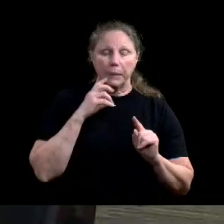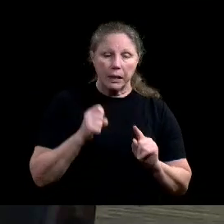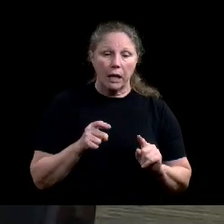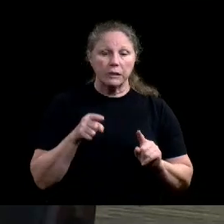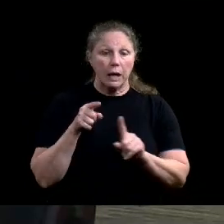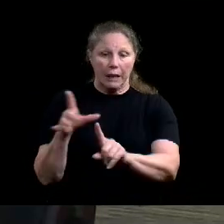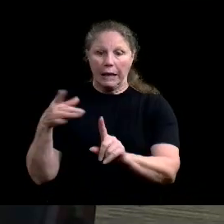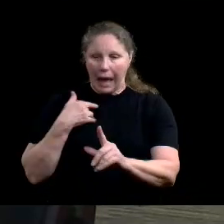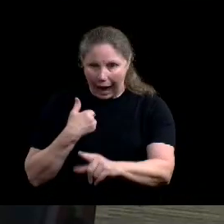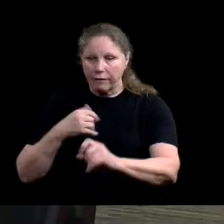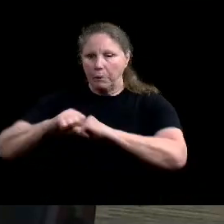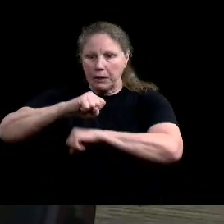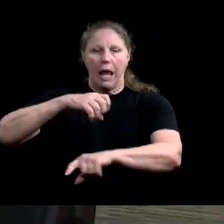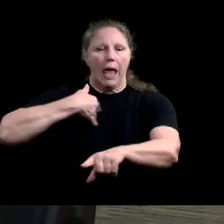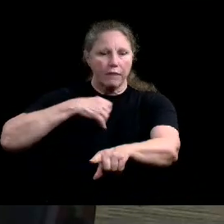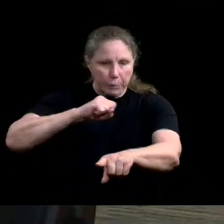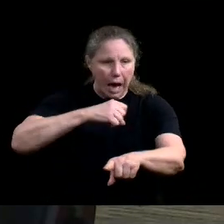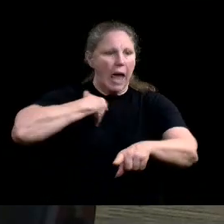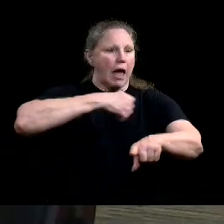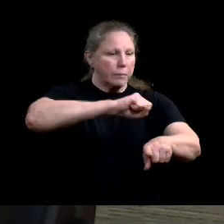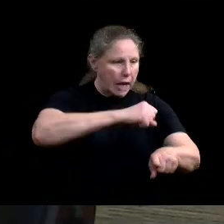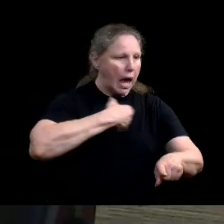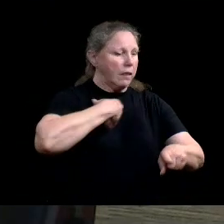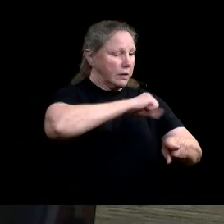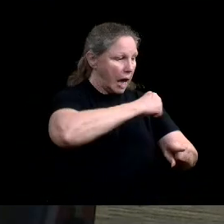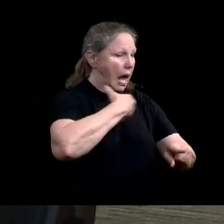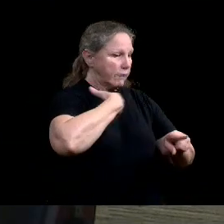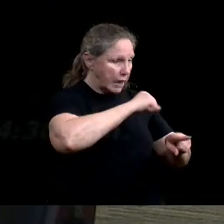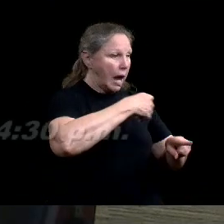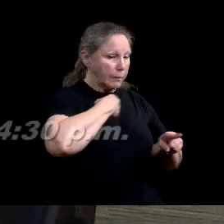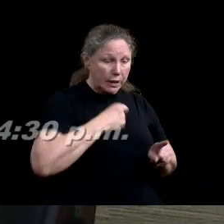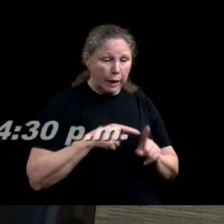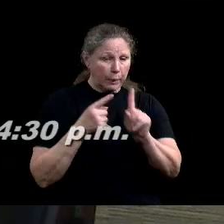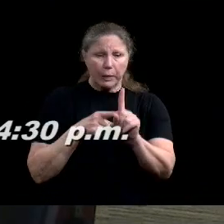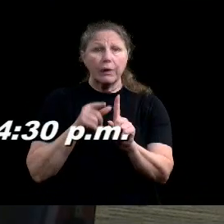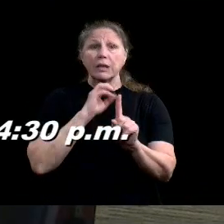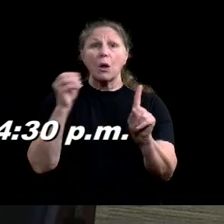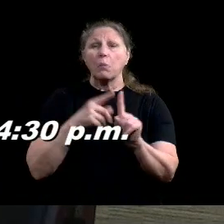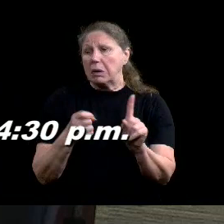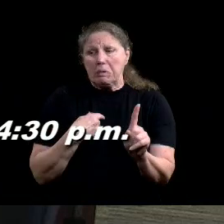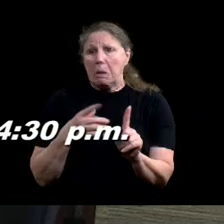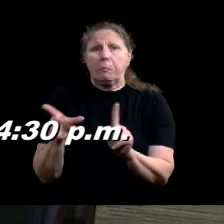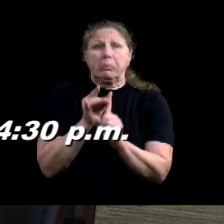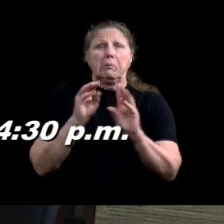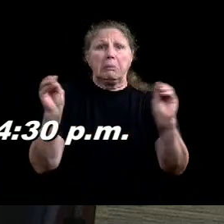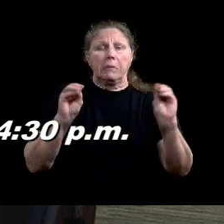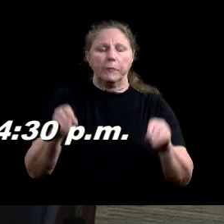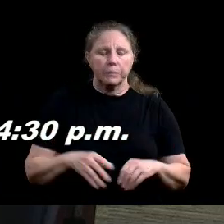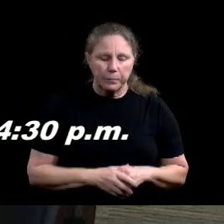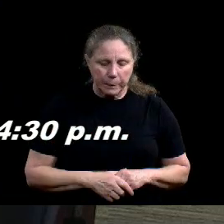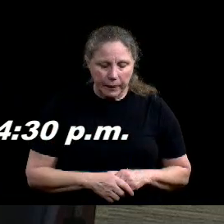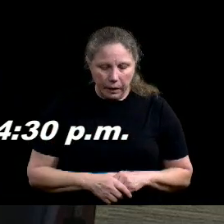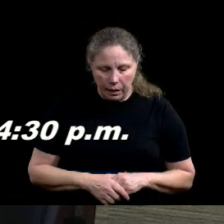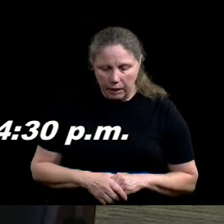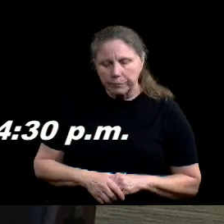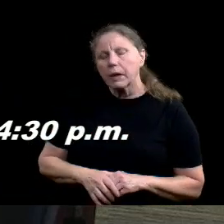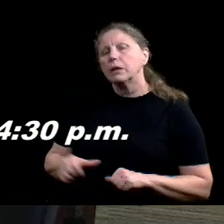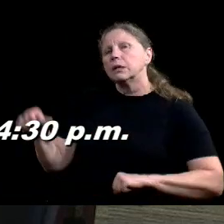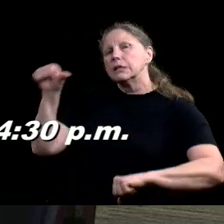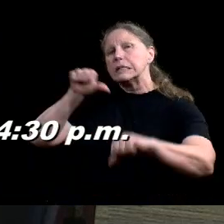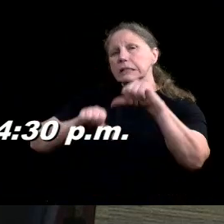Okay. Scientists have said that COVID-19 is adversely affected by heat and humidity. What about